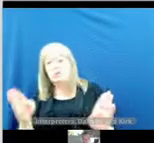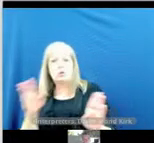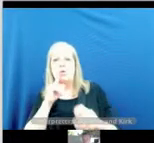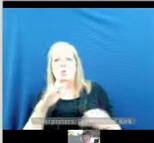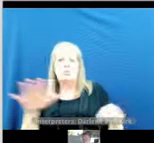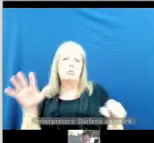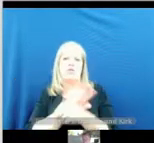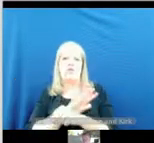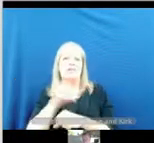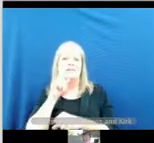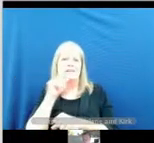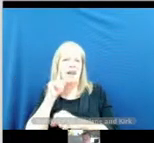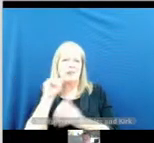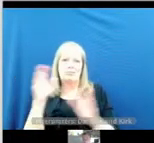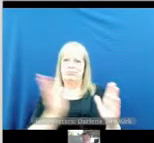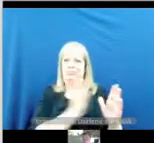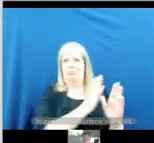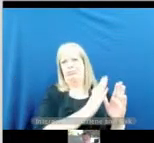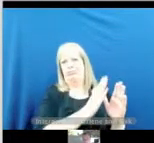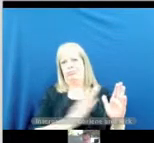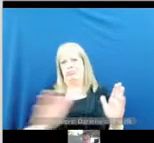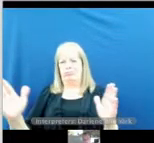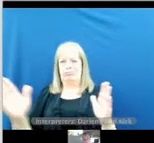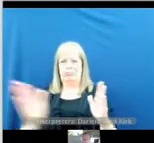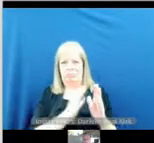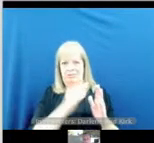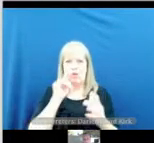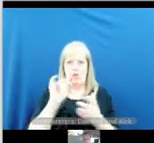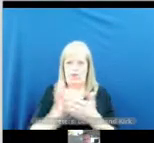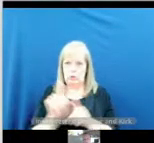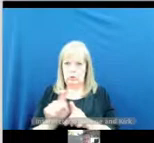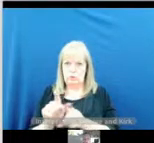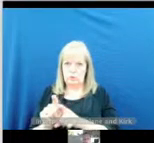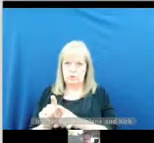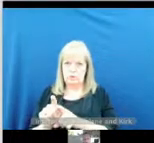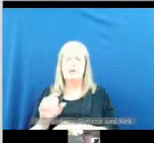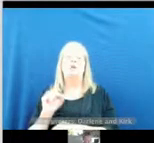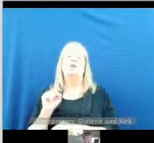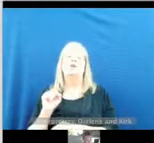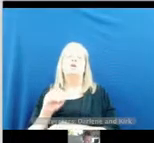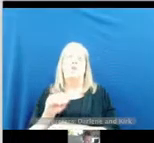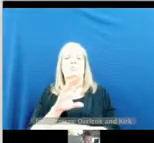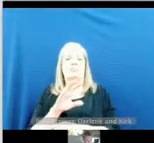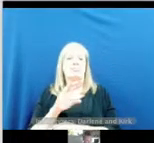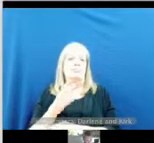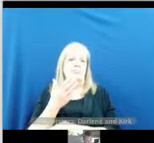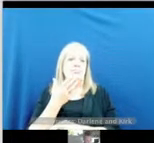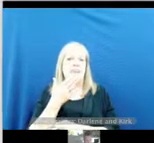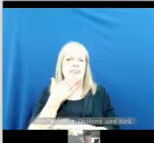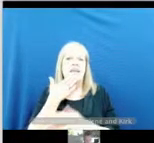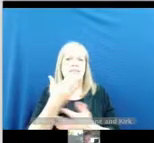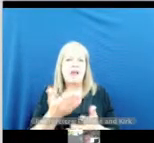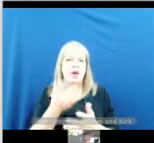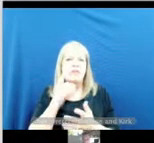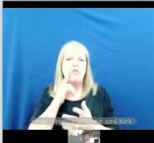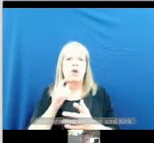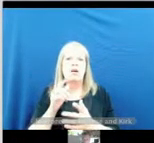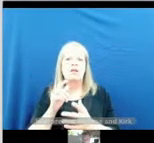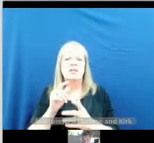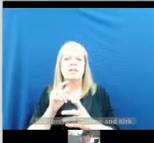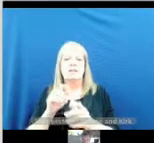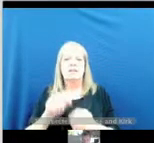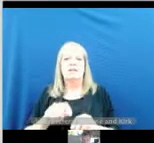Great ranges in development in terms of that. So, and thank you for putting up the website.